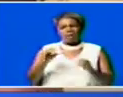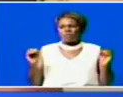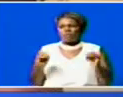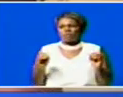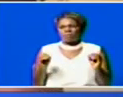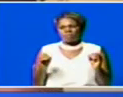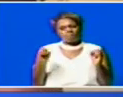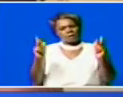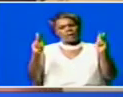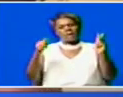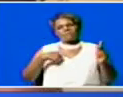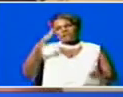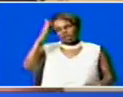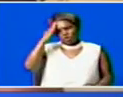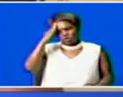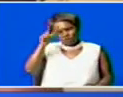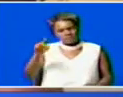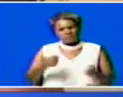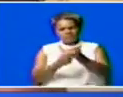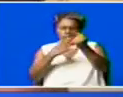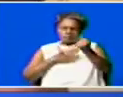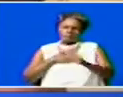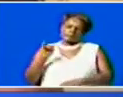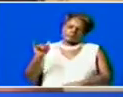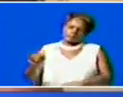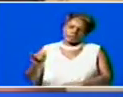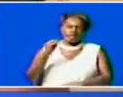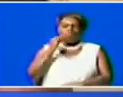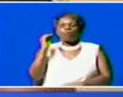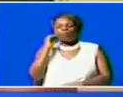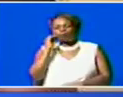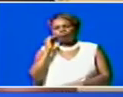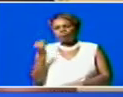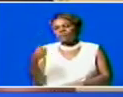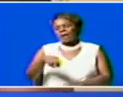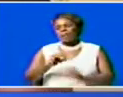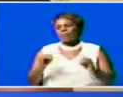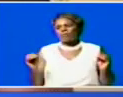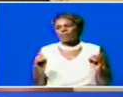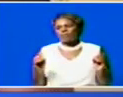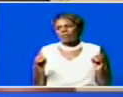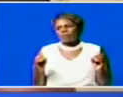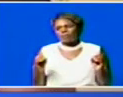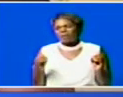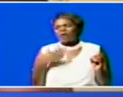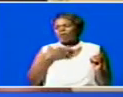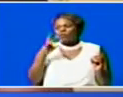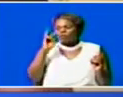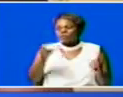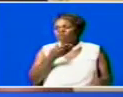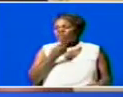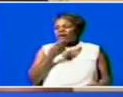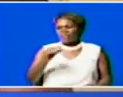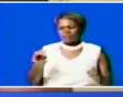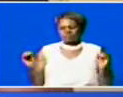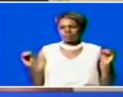Yeah, it's okay. I know he's with me. Let him stand with me at home. And I don't want to see him like